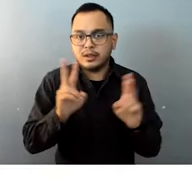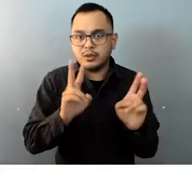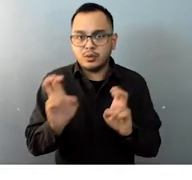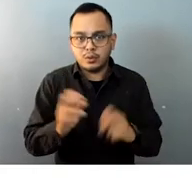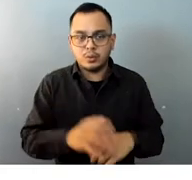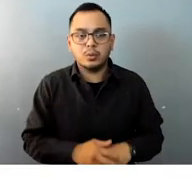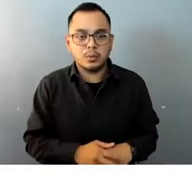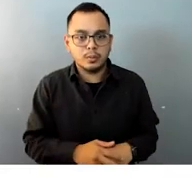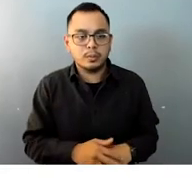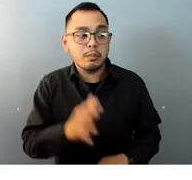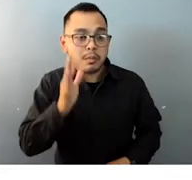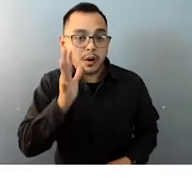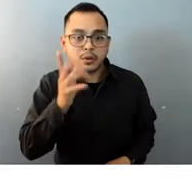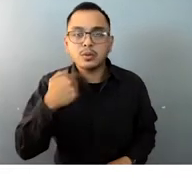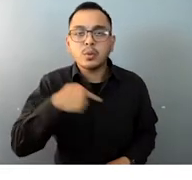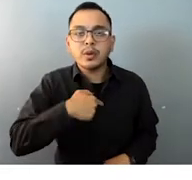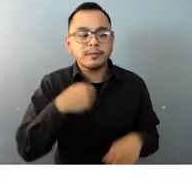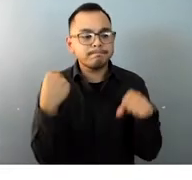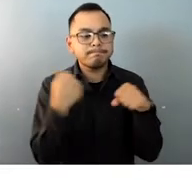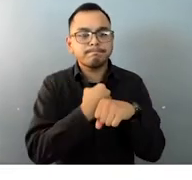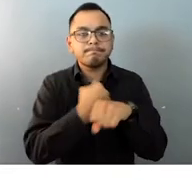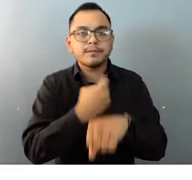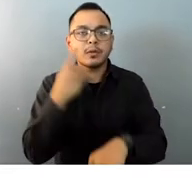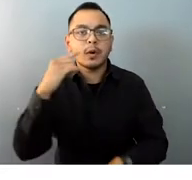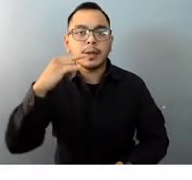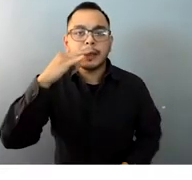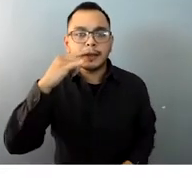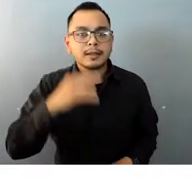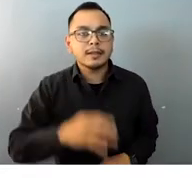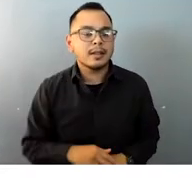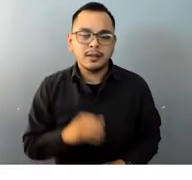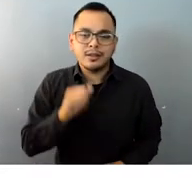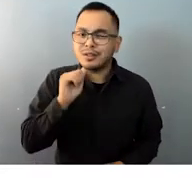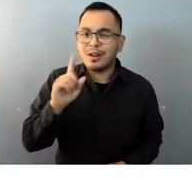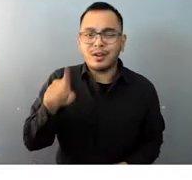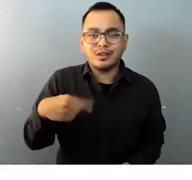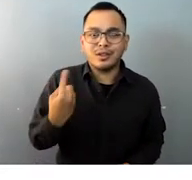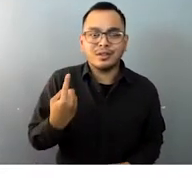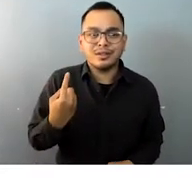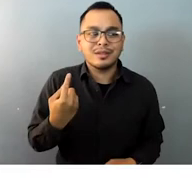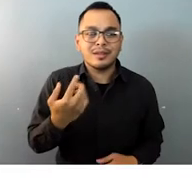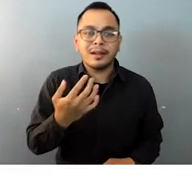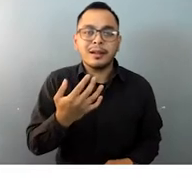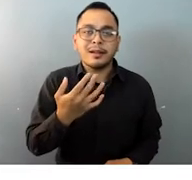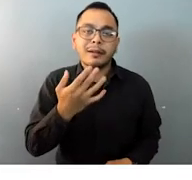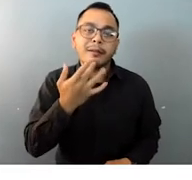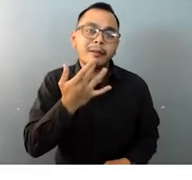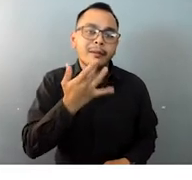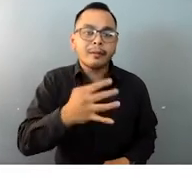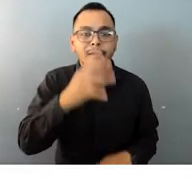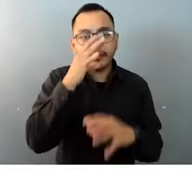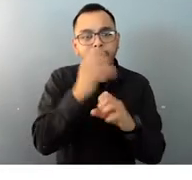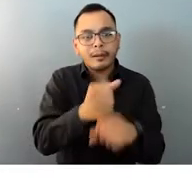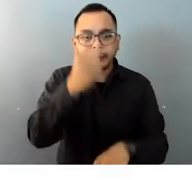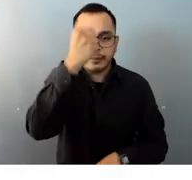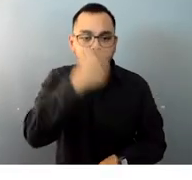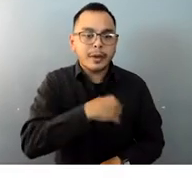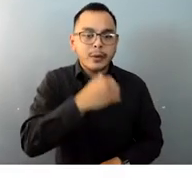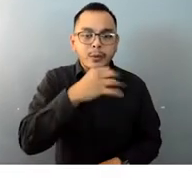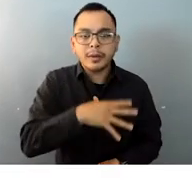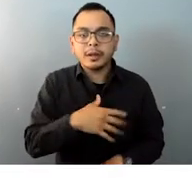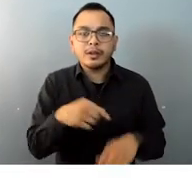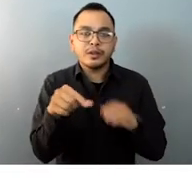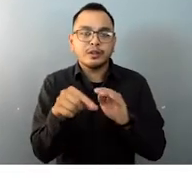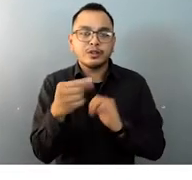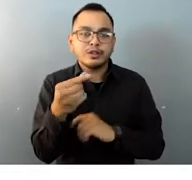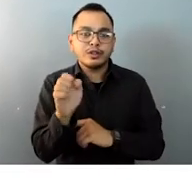issue. What we are fighting for our children, this isn't about, you know, sexual preference or